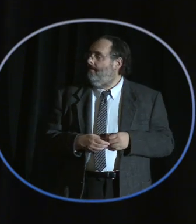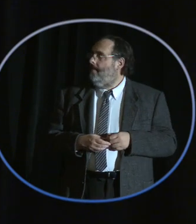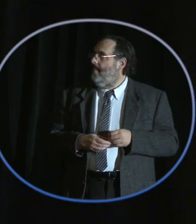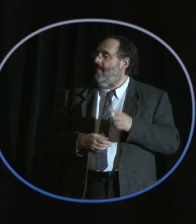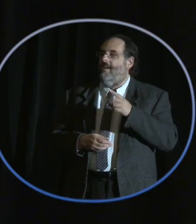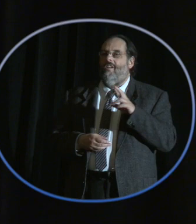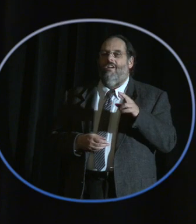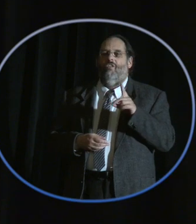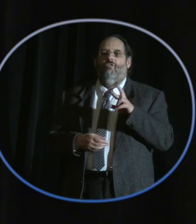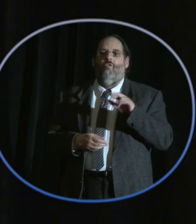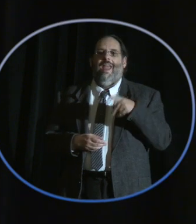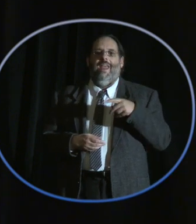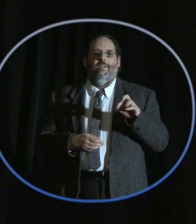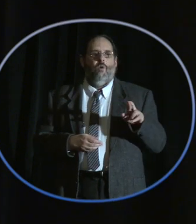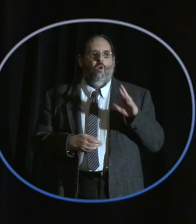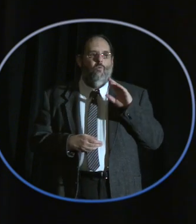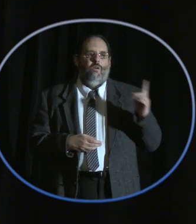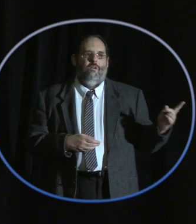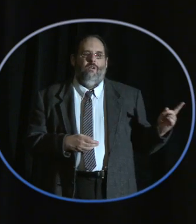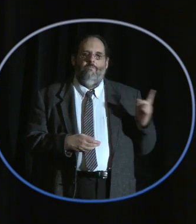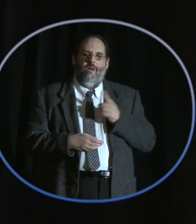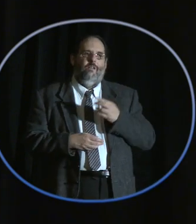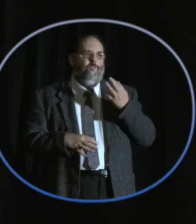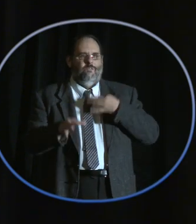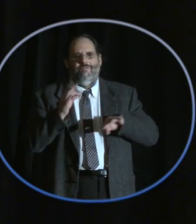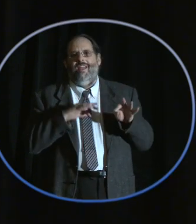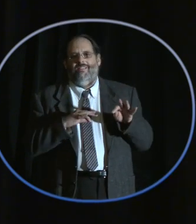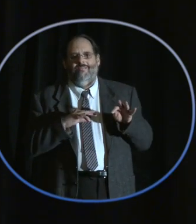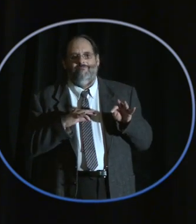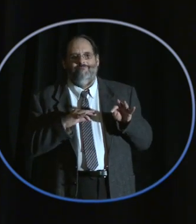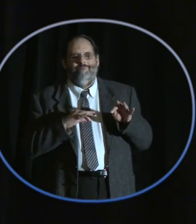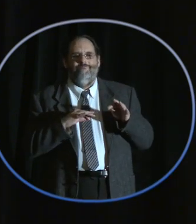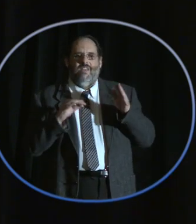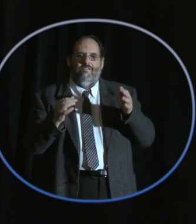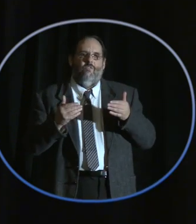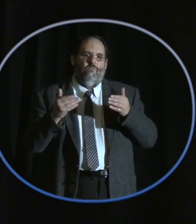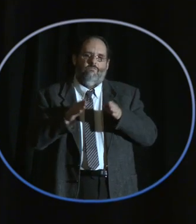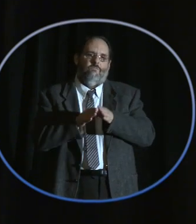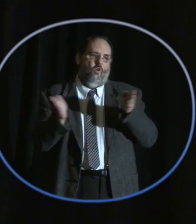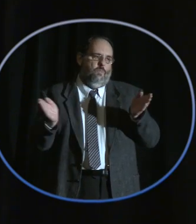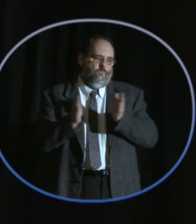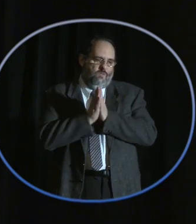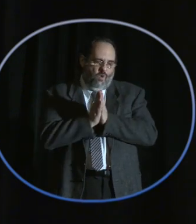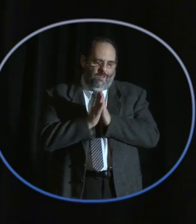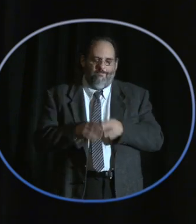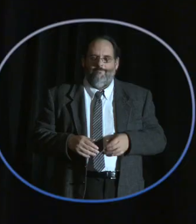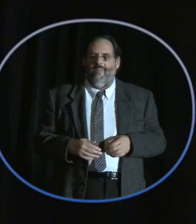Dr. Draper is actually going to step in and deliver the opening prayer. Thank you very much.